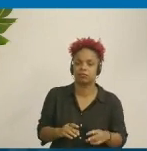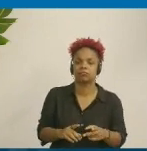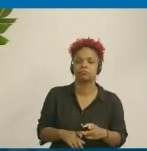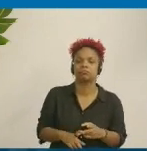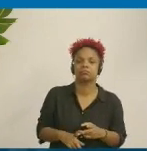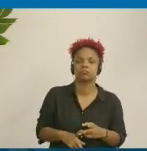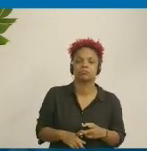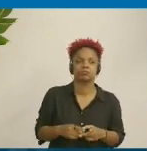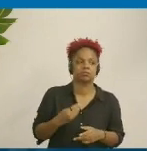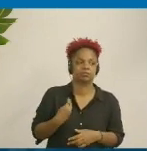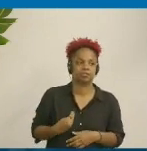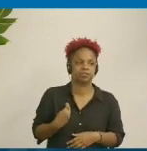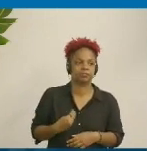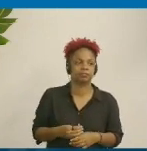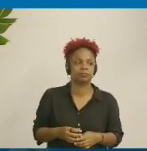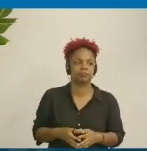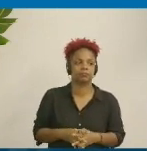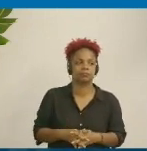As I say,